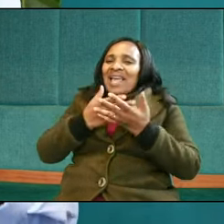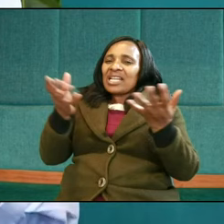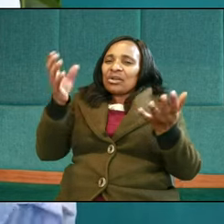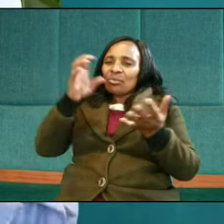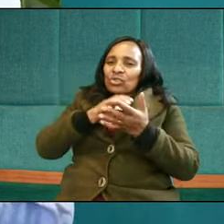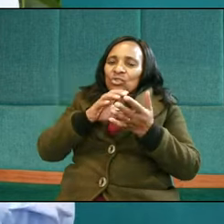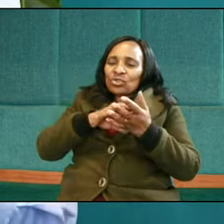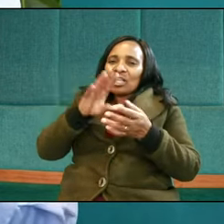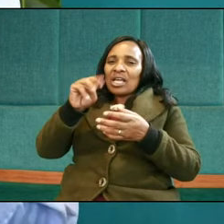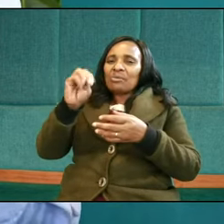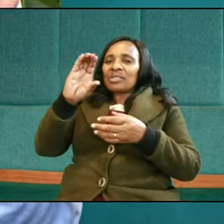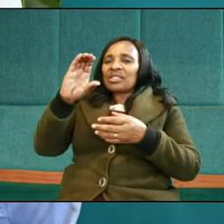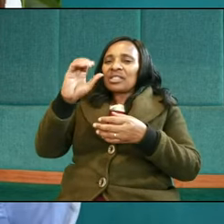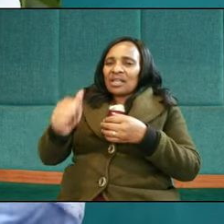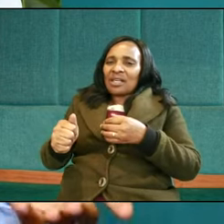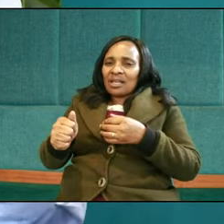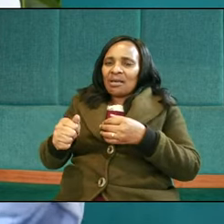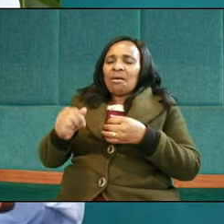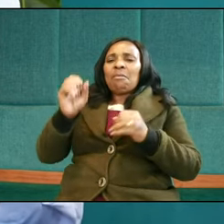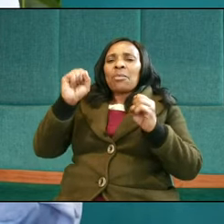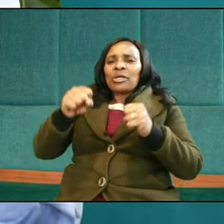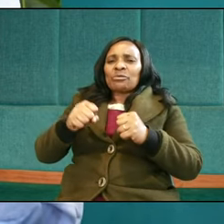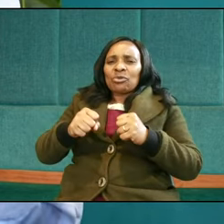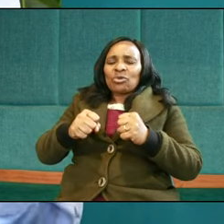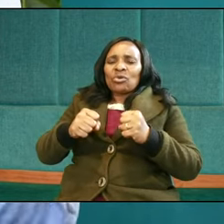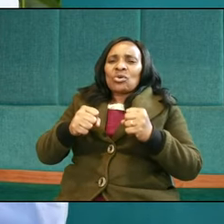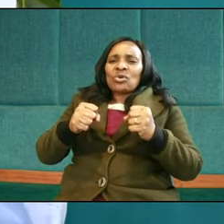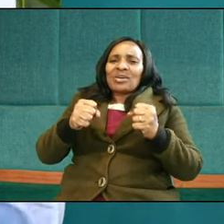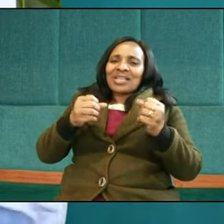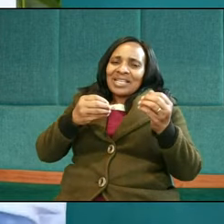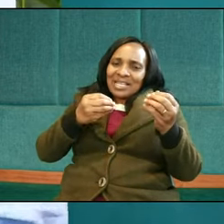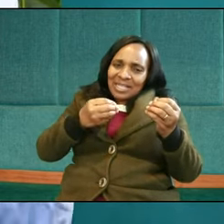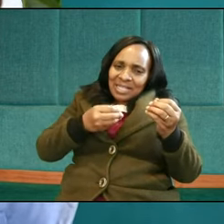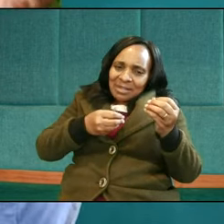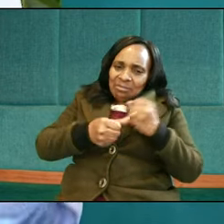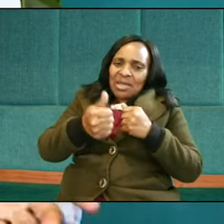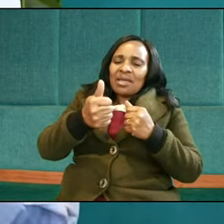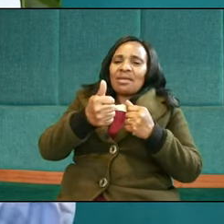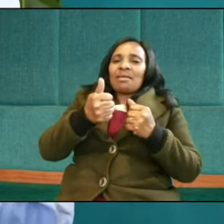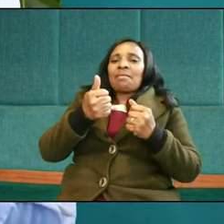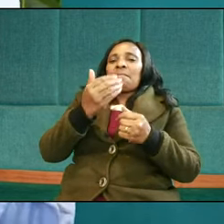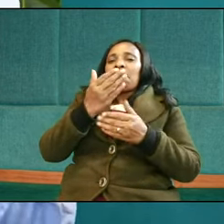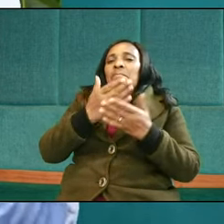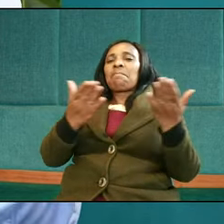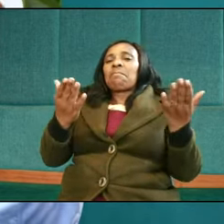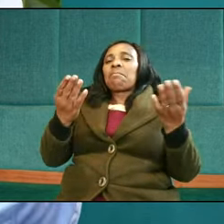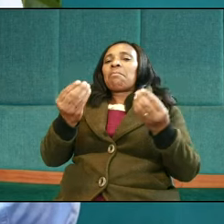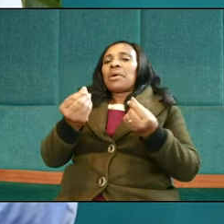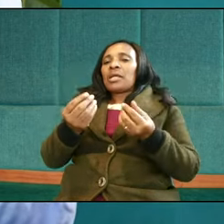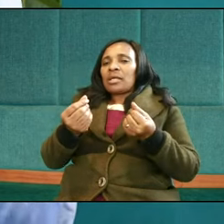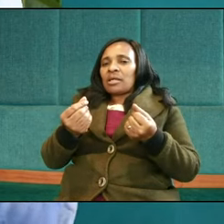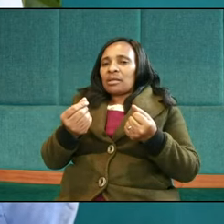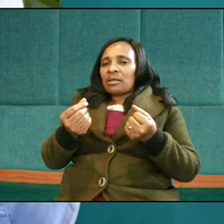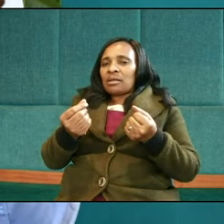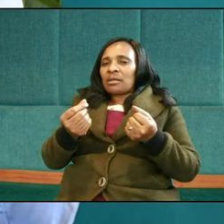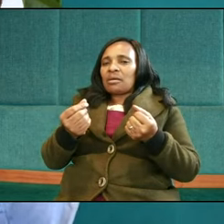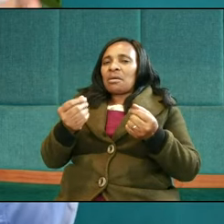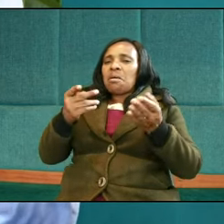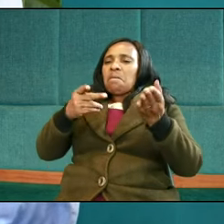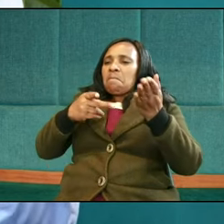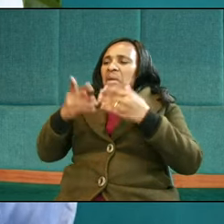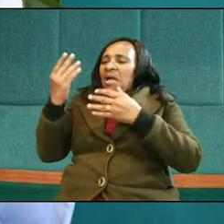position, even an MCA seat, I mean, you have to part with some money. At least I'm aware. True. You have to part with money. You have to